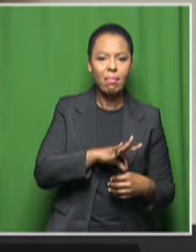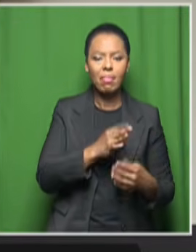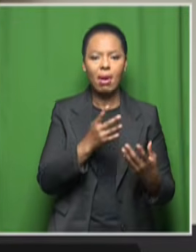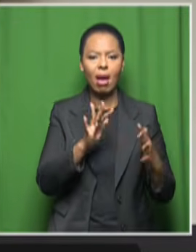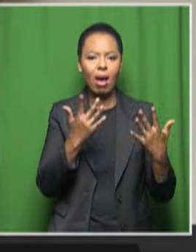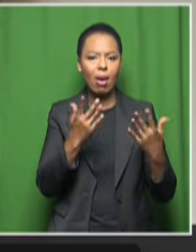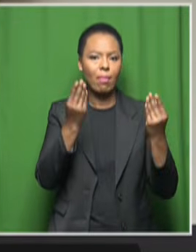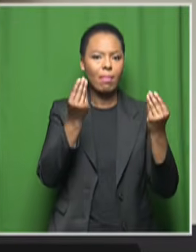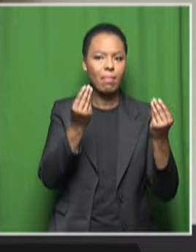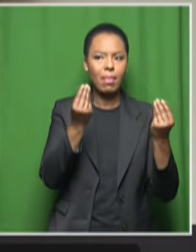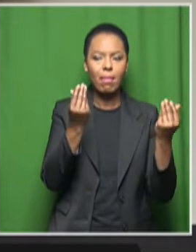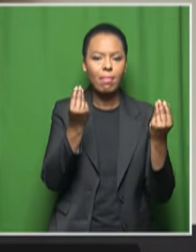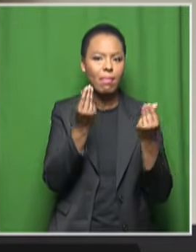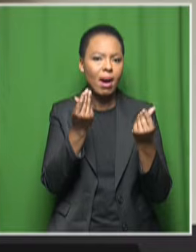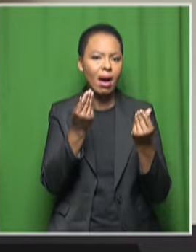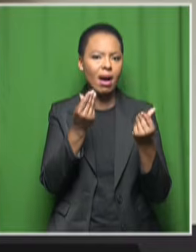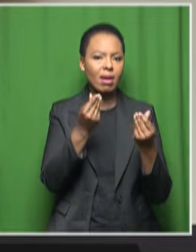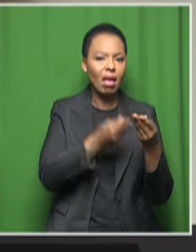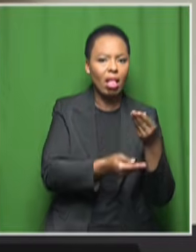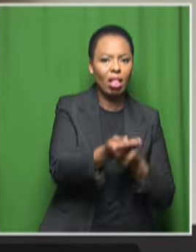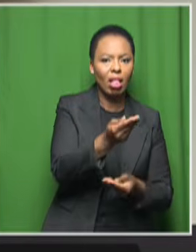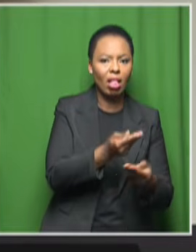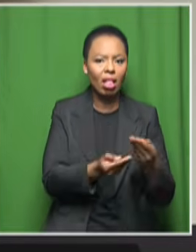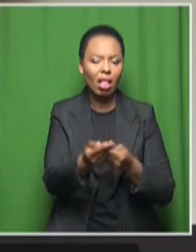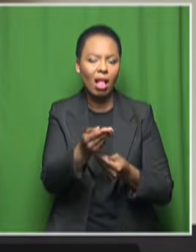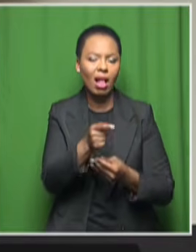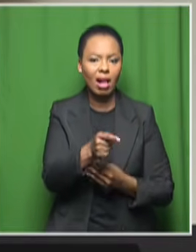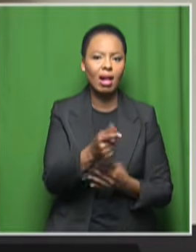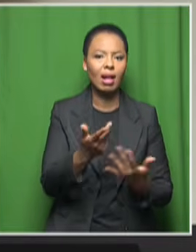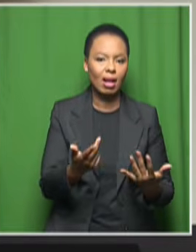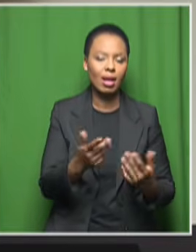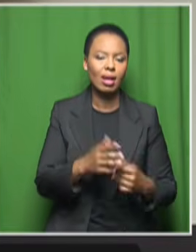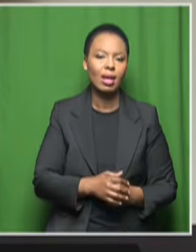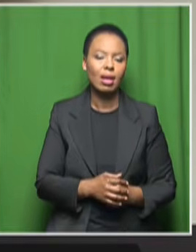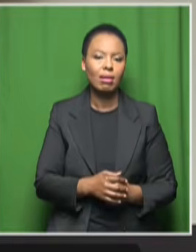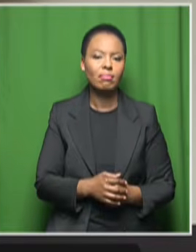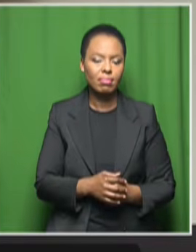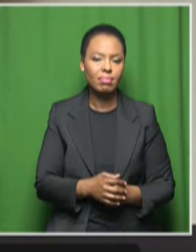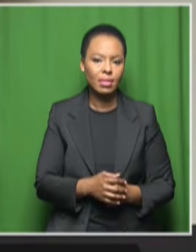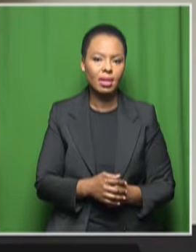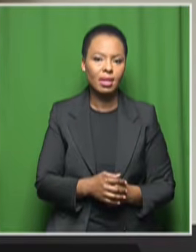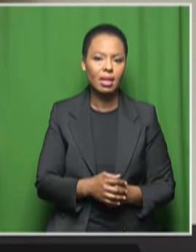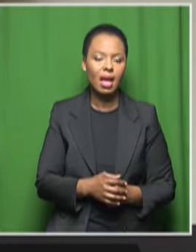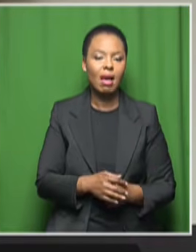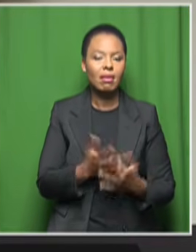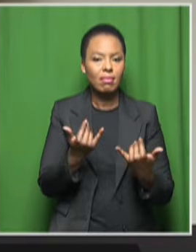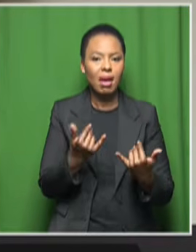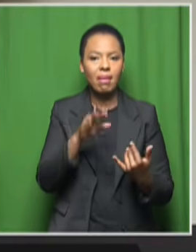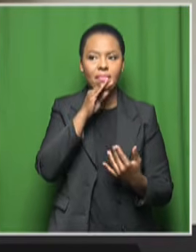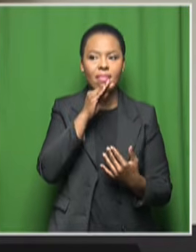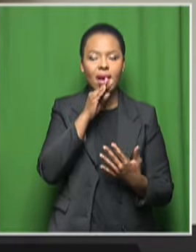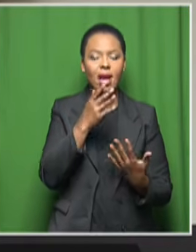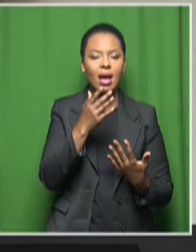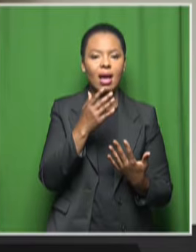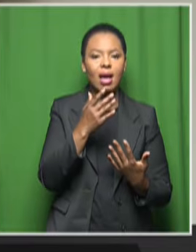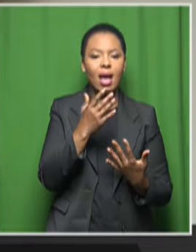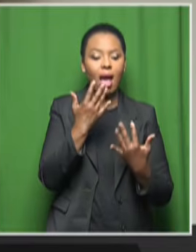these platforms for, similarly to e-commerce, not abusing it for